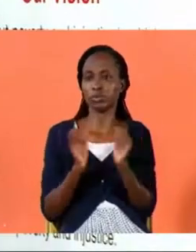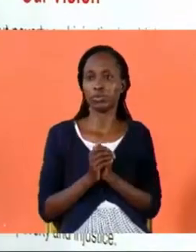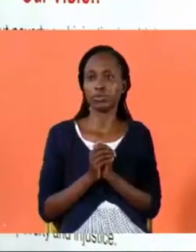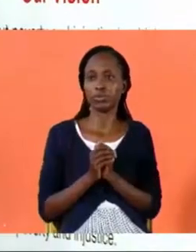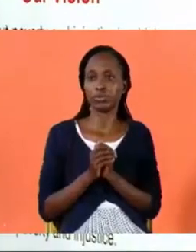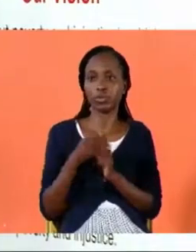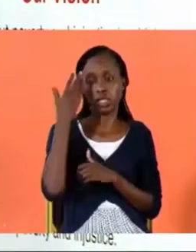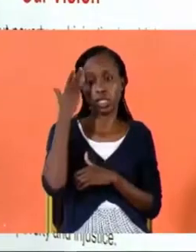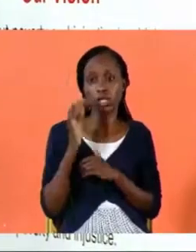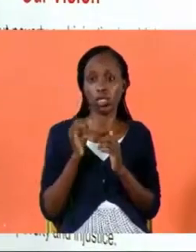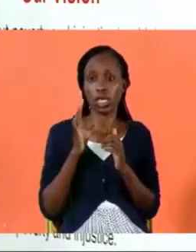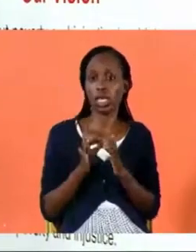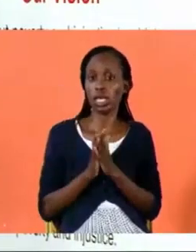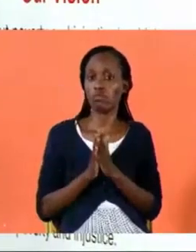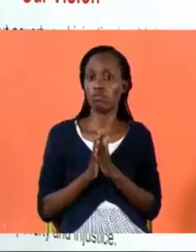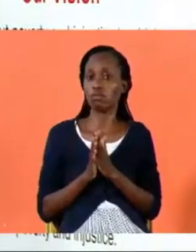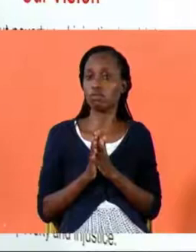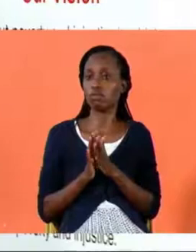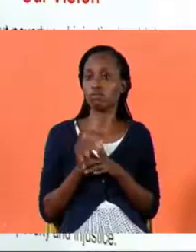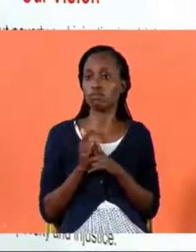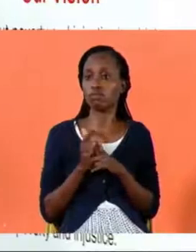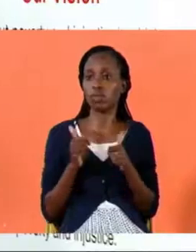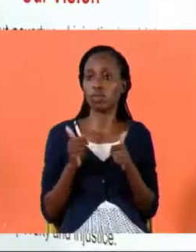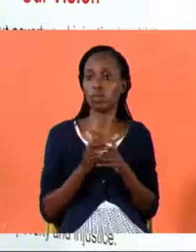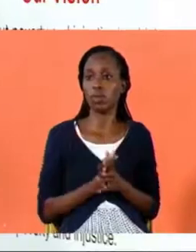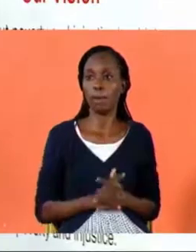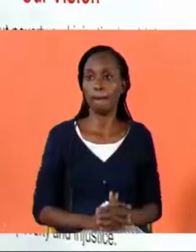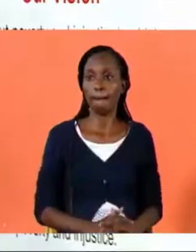So I don't know whether it'll be able to play. I think it's the second last slide.